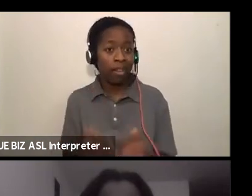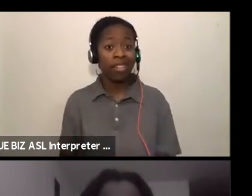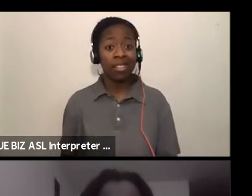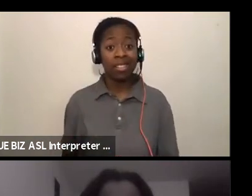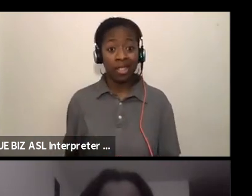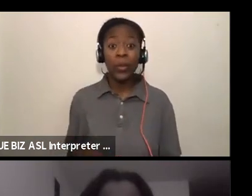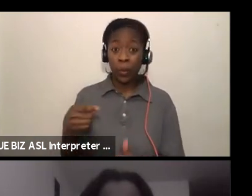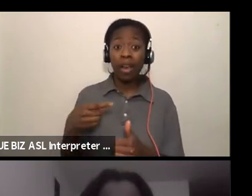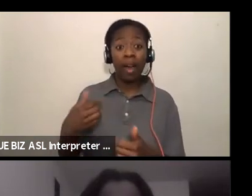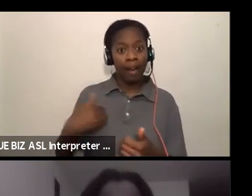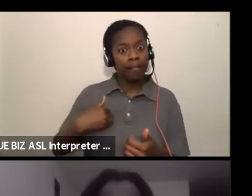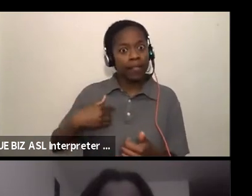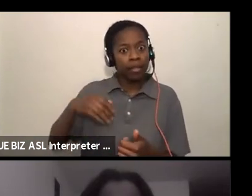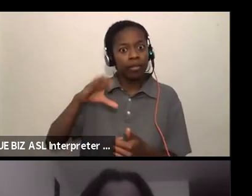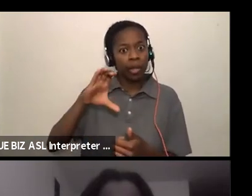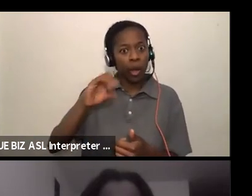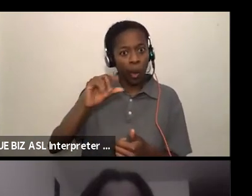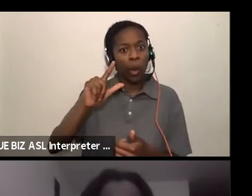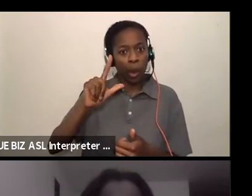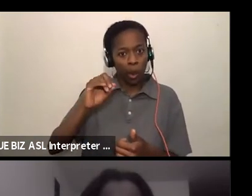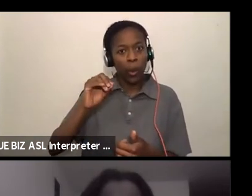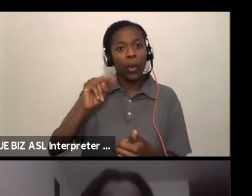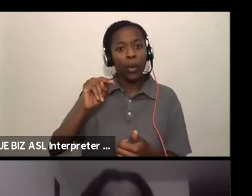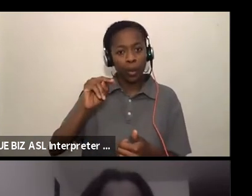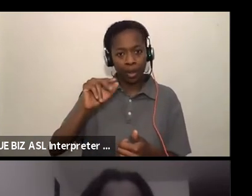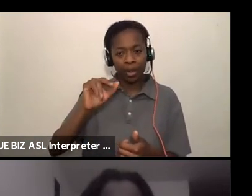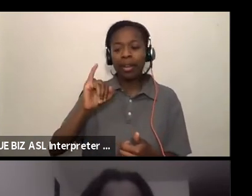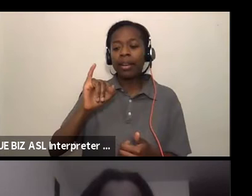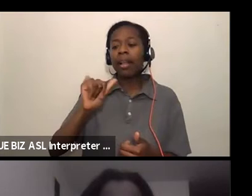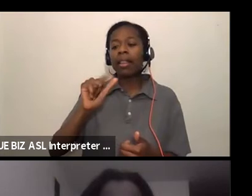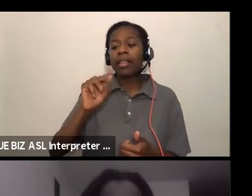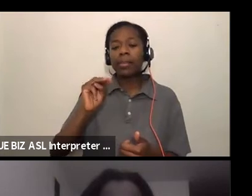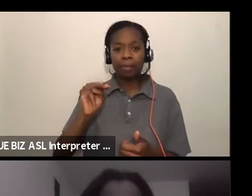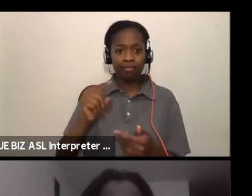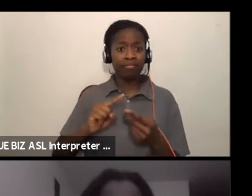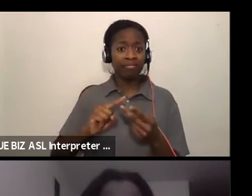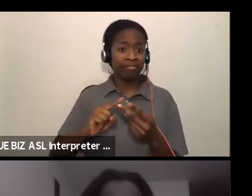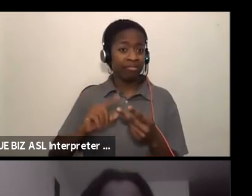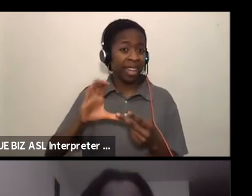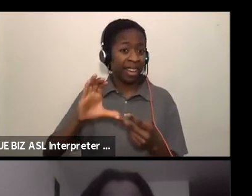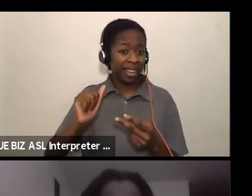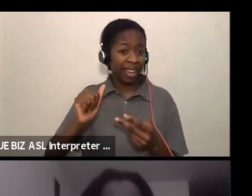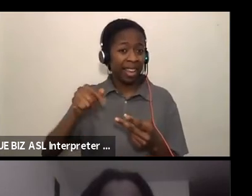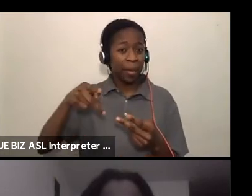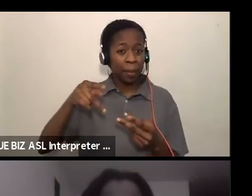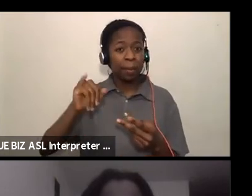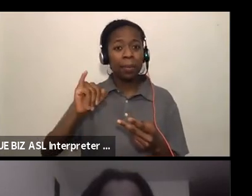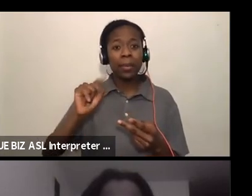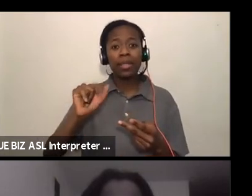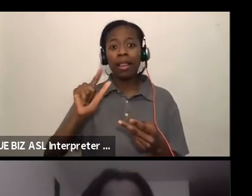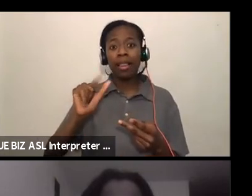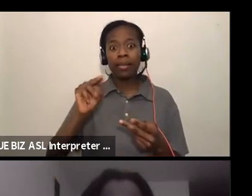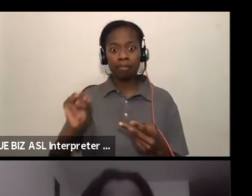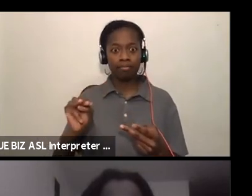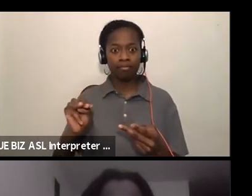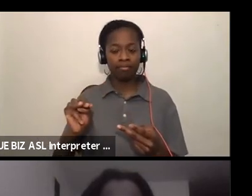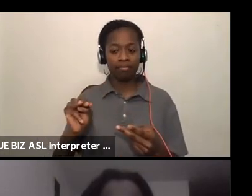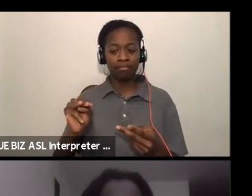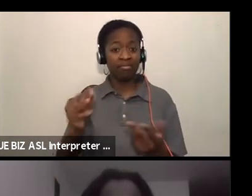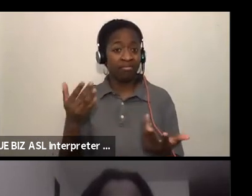capitalism. I mean, it's the we're talking about, it's you know, when you think of theater, is it a luxury? You know, I